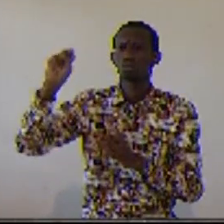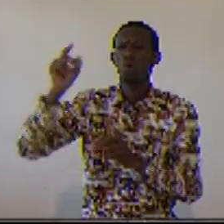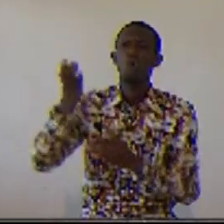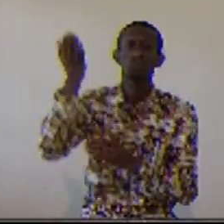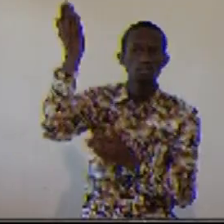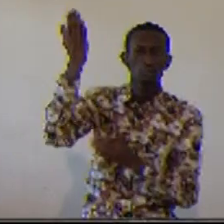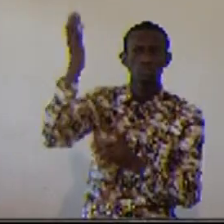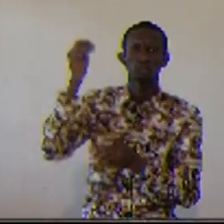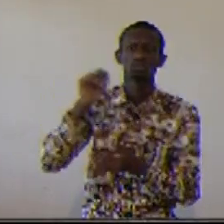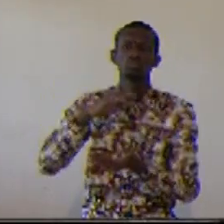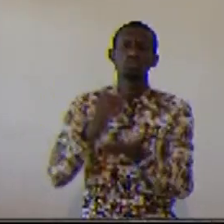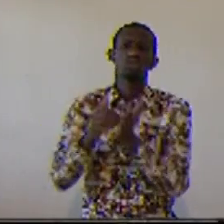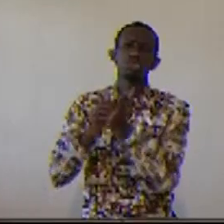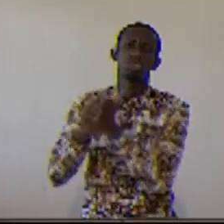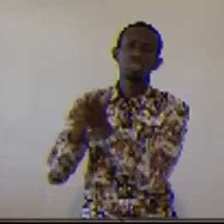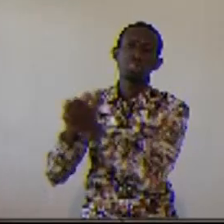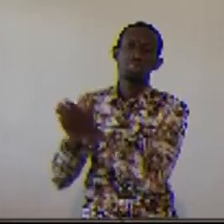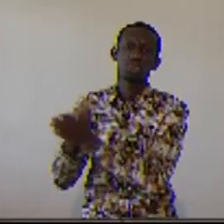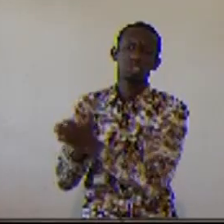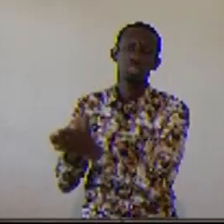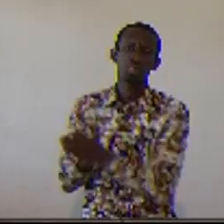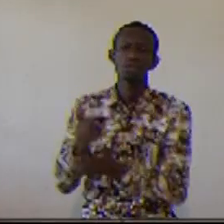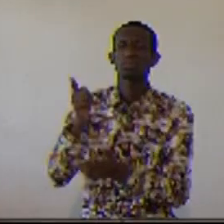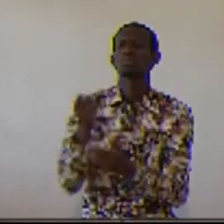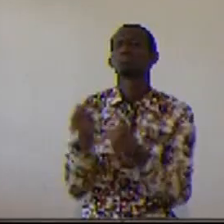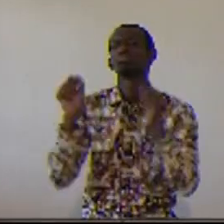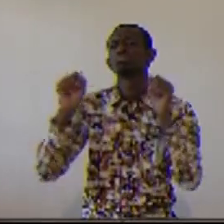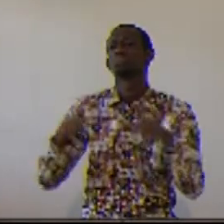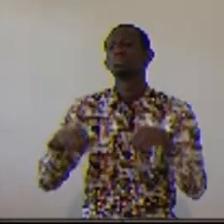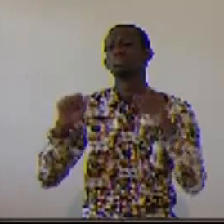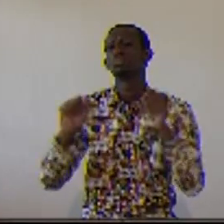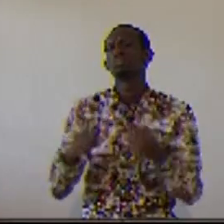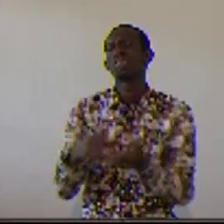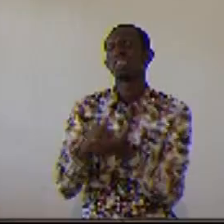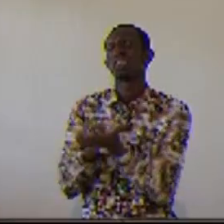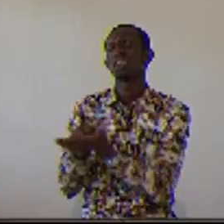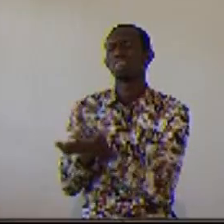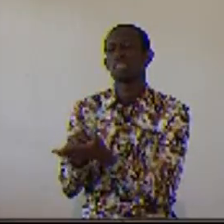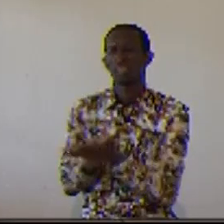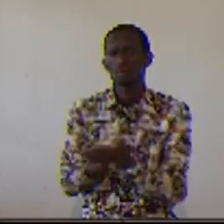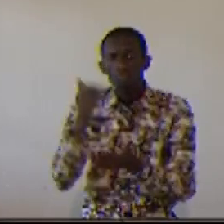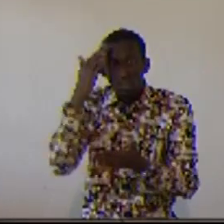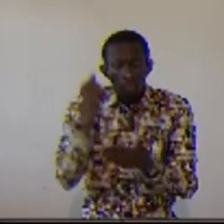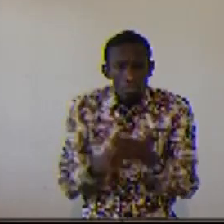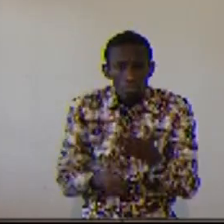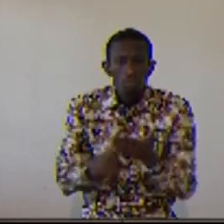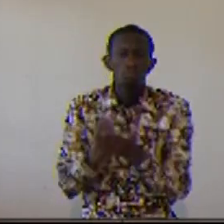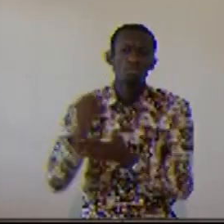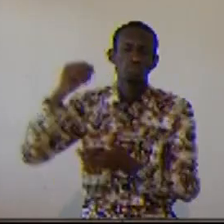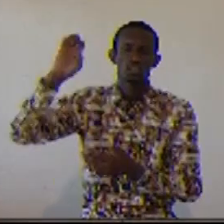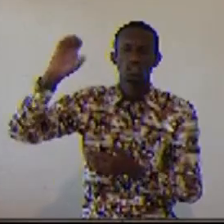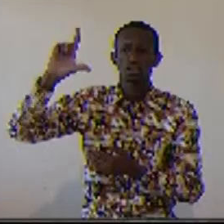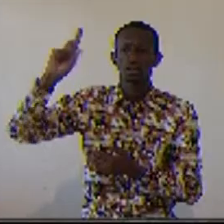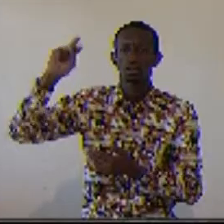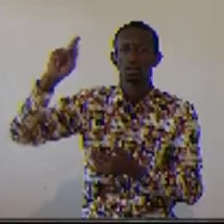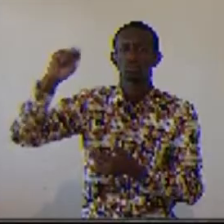much further. And therefore, this bond can easily, because the electrons are pulled away from this bond.